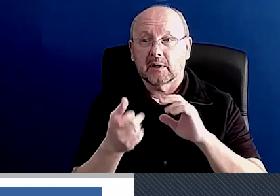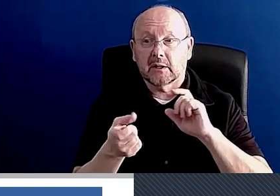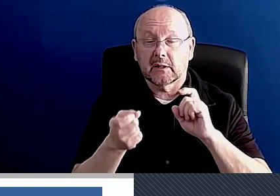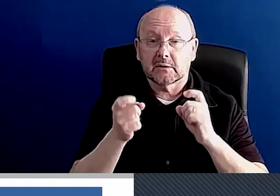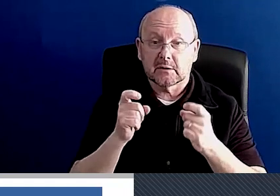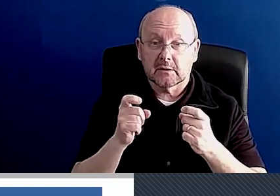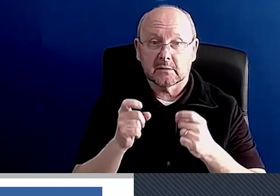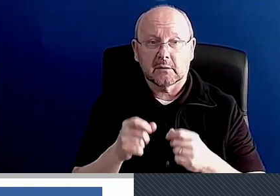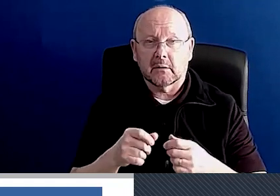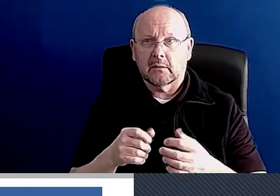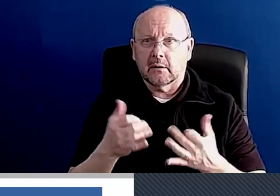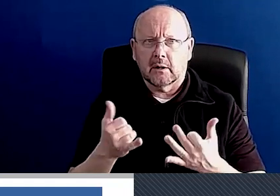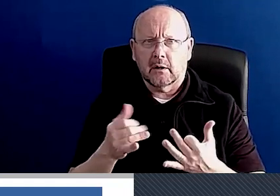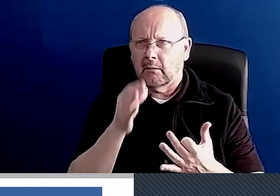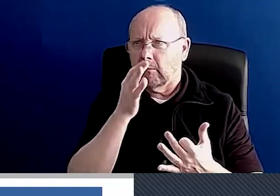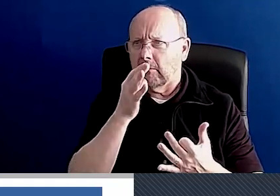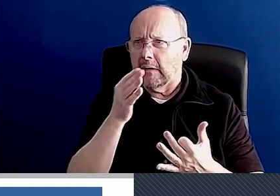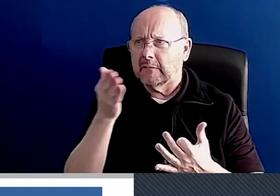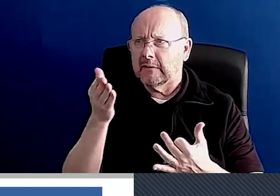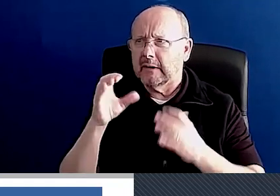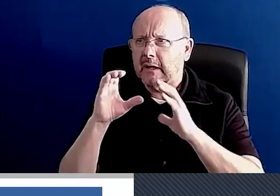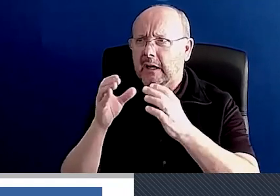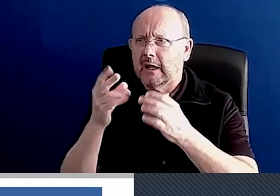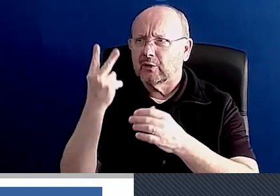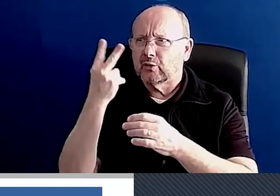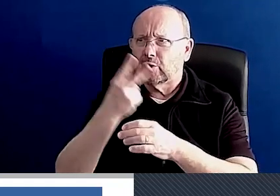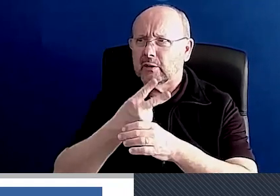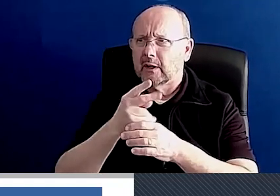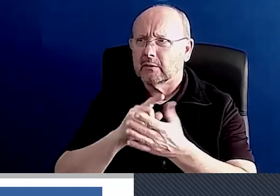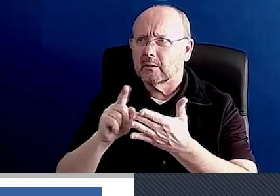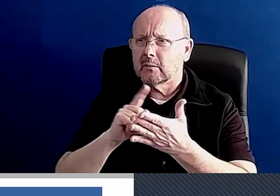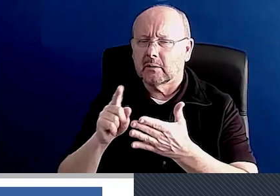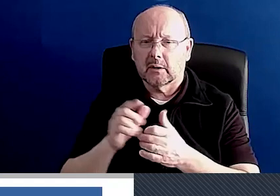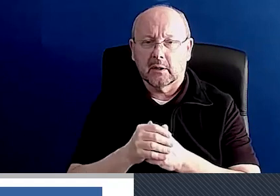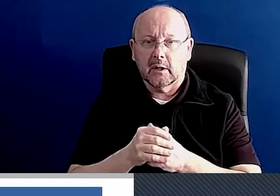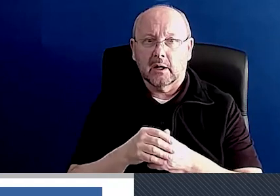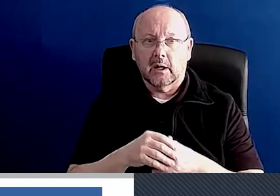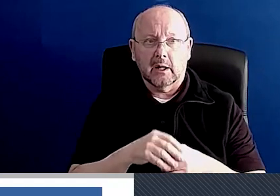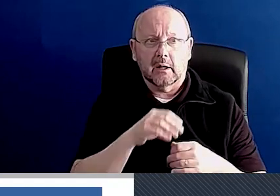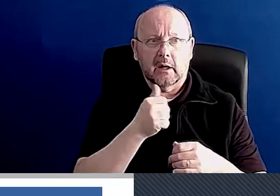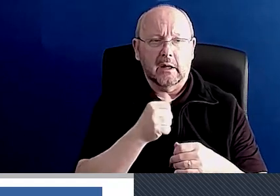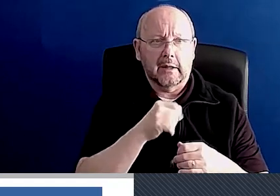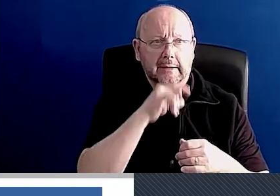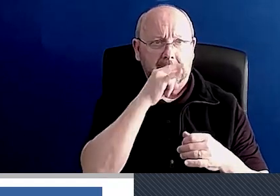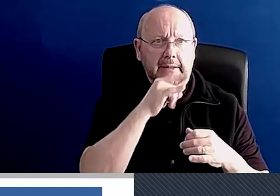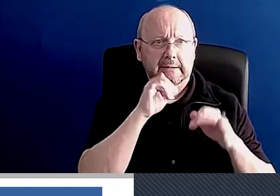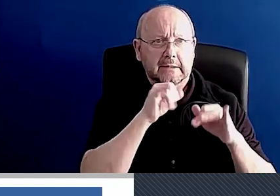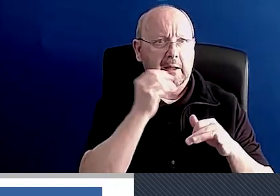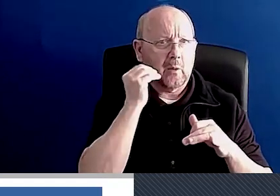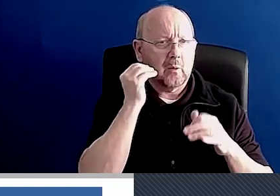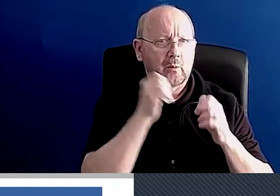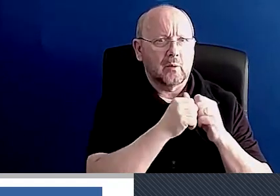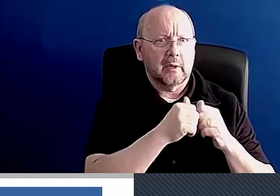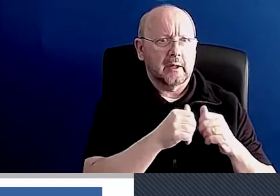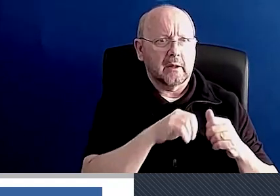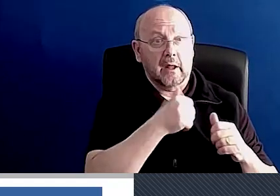week now. The weight that puts on another partner at home or on older kids who are staying home with the younger ones, it throws life out of balance and it